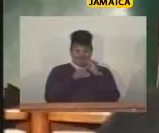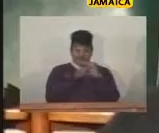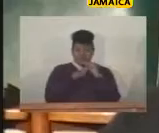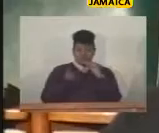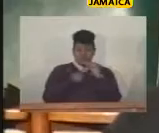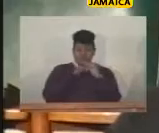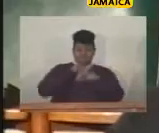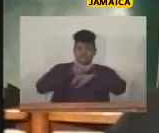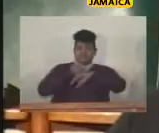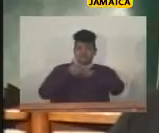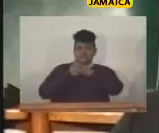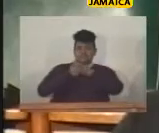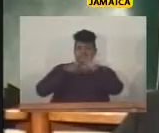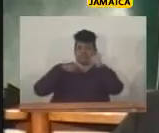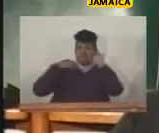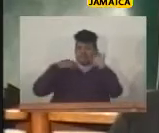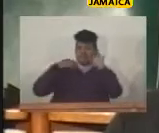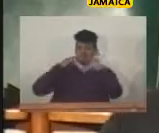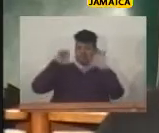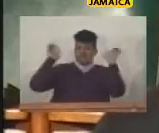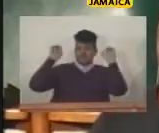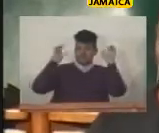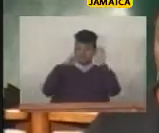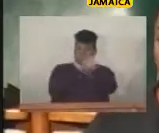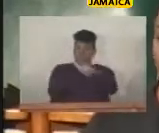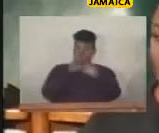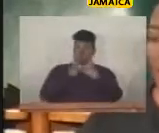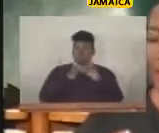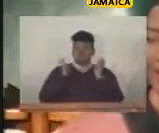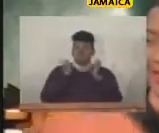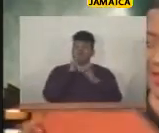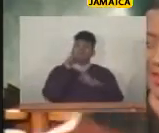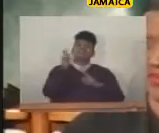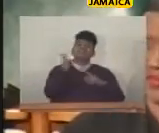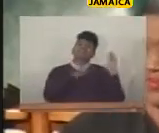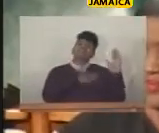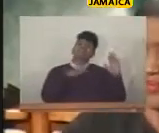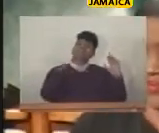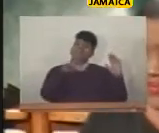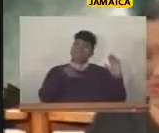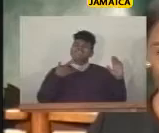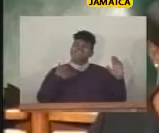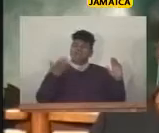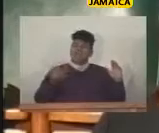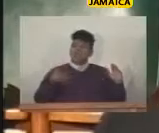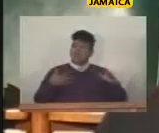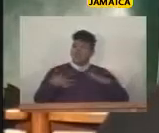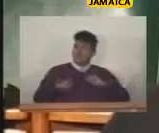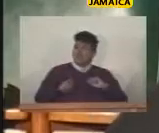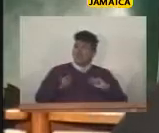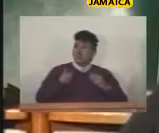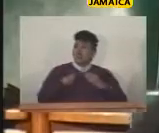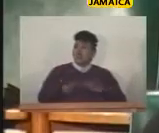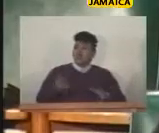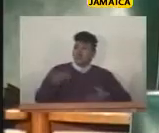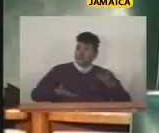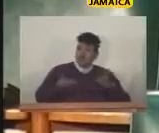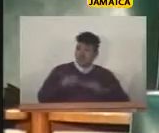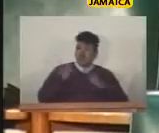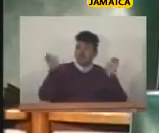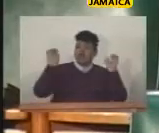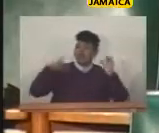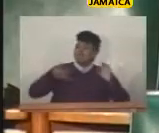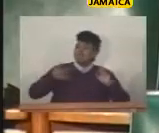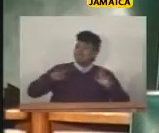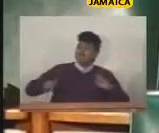the prescribed Emergency Powers Tribunal, which gives citizens who feel they may have been aggrieved during the course of the state of